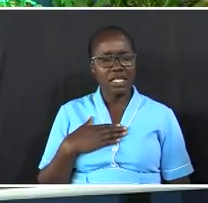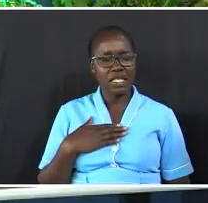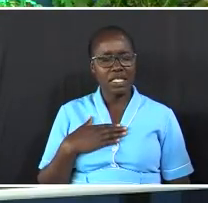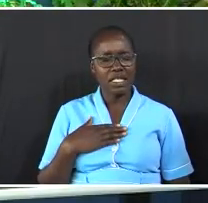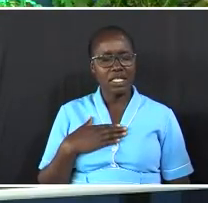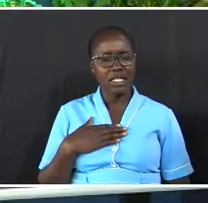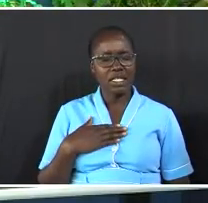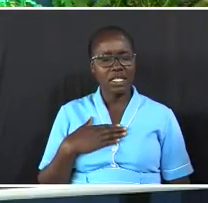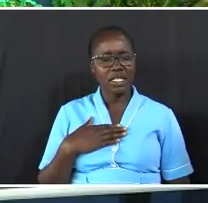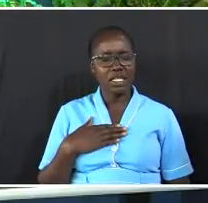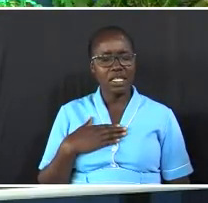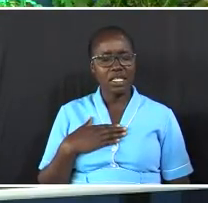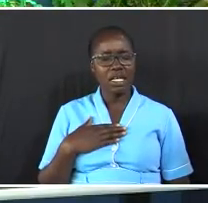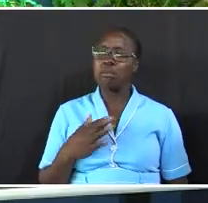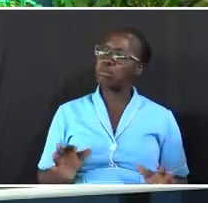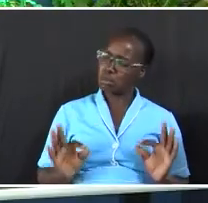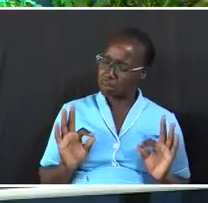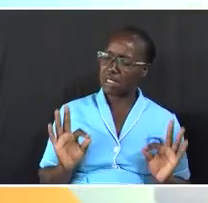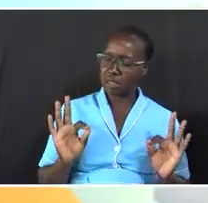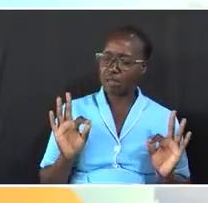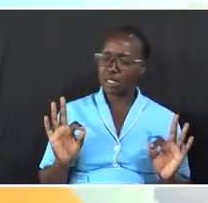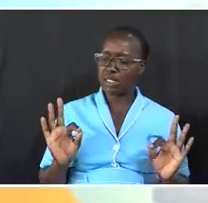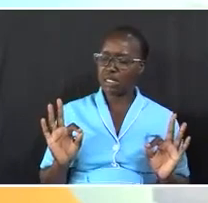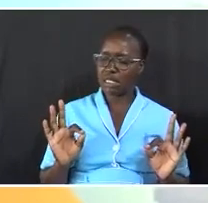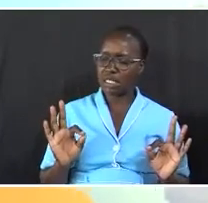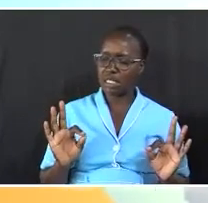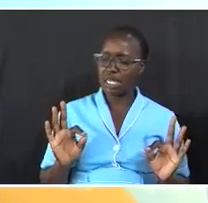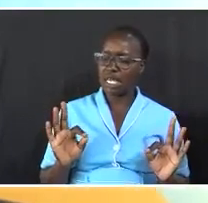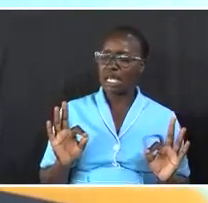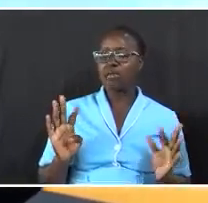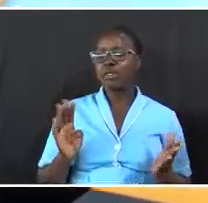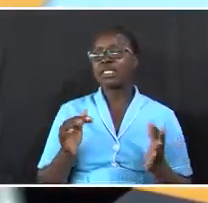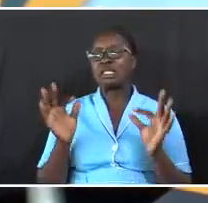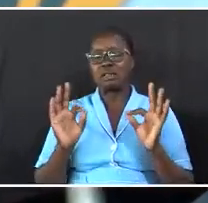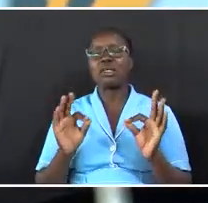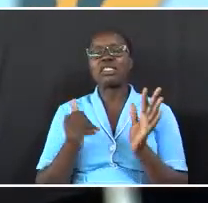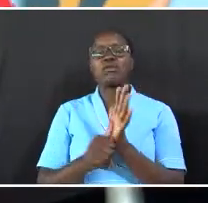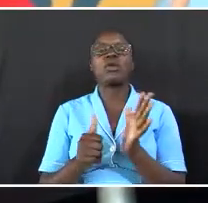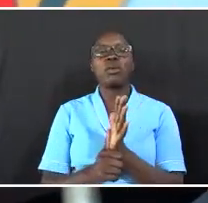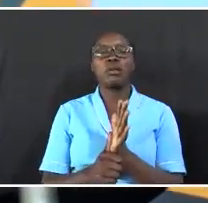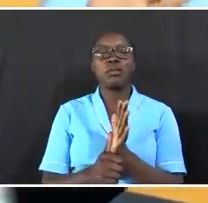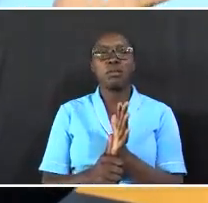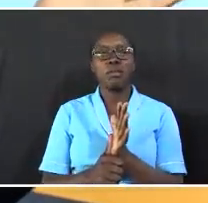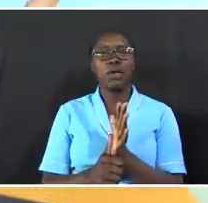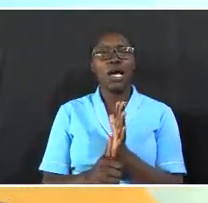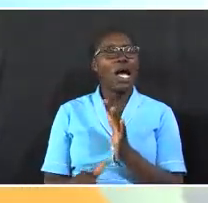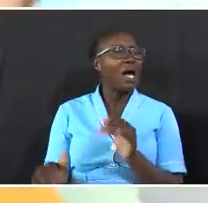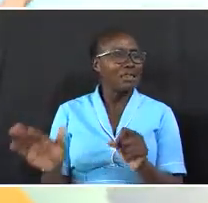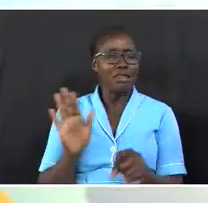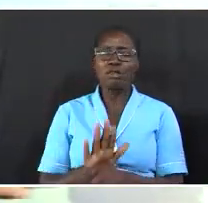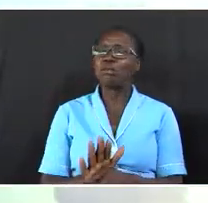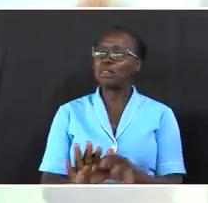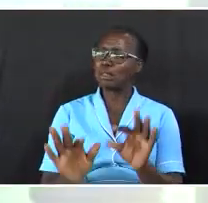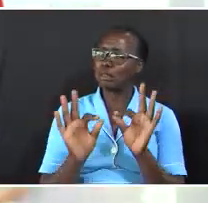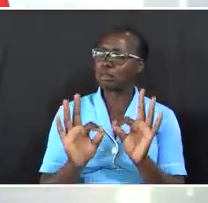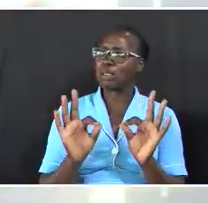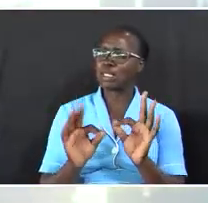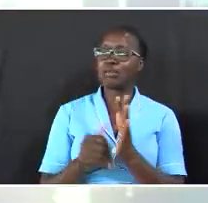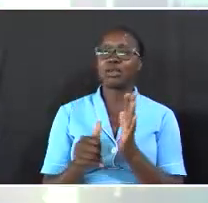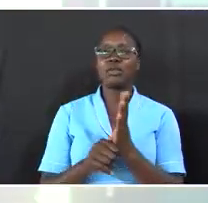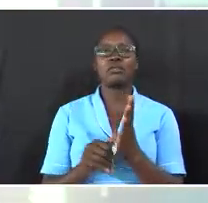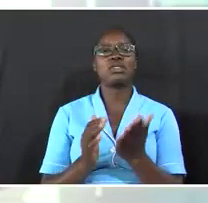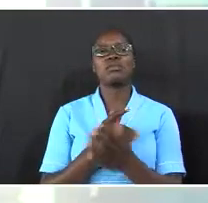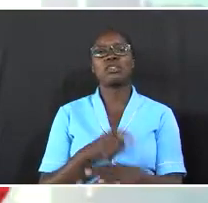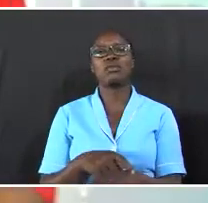my what can I say? My smartness? You know, even being smart is a problem. Too much smartness is a problem. Sometimes it's good to